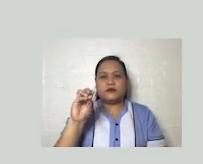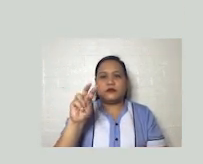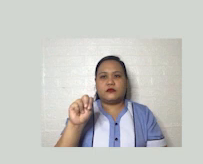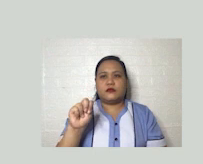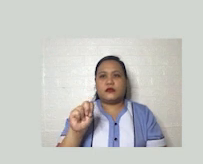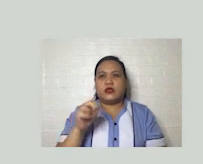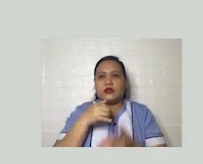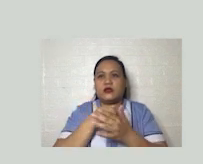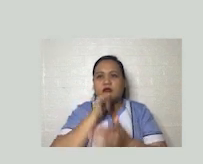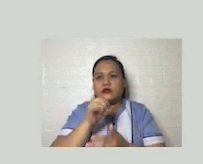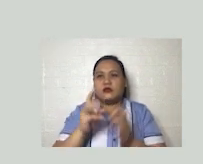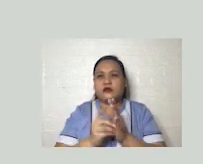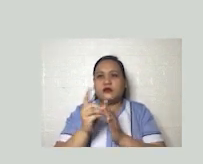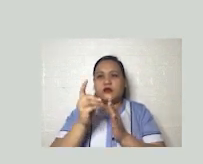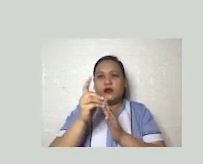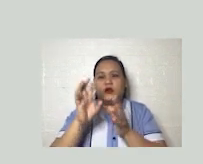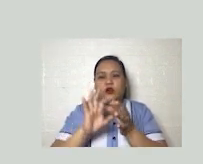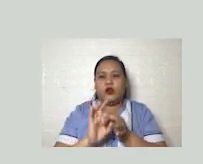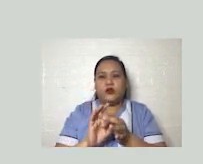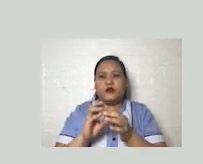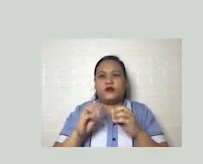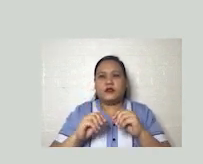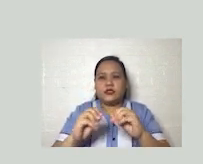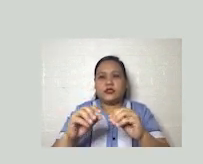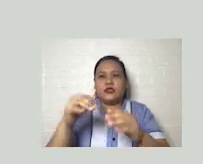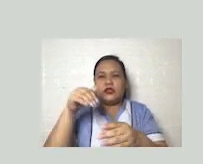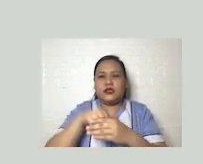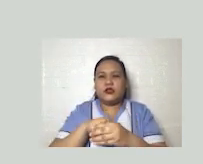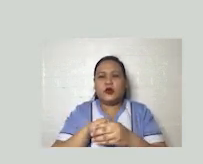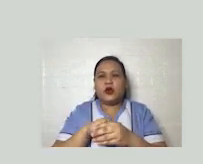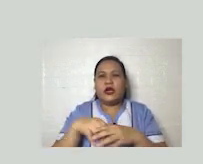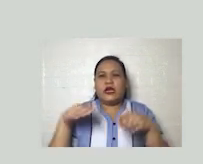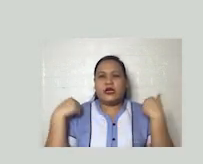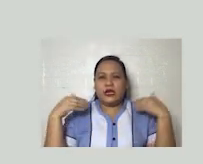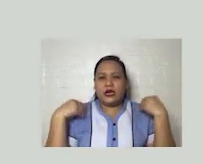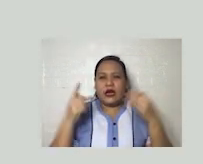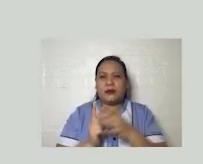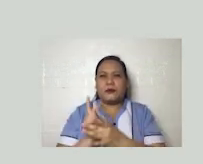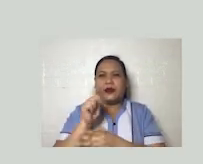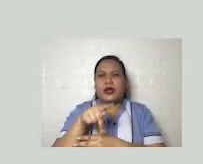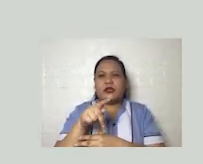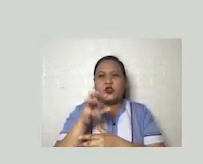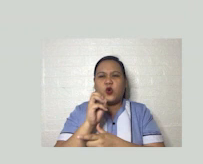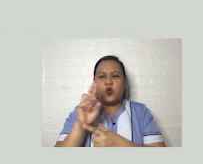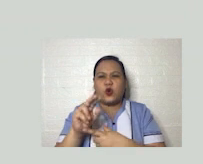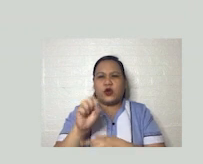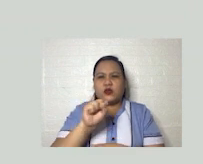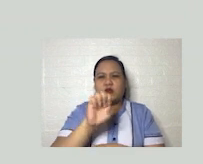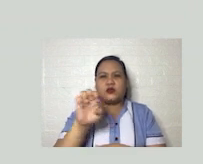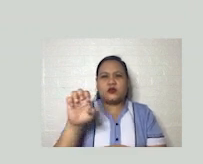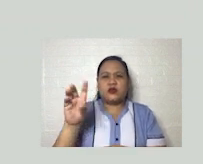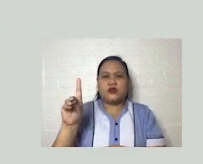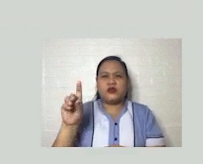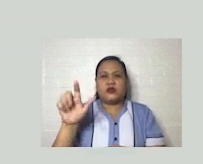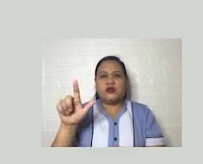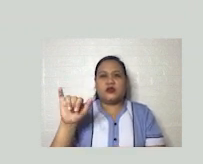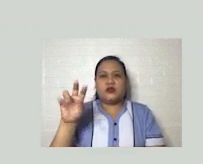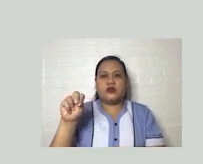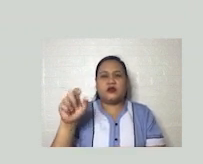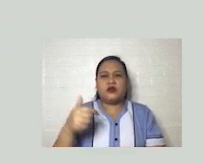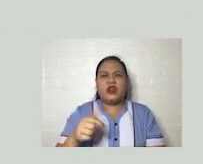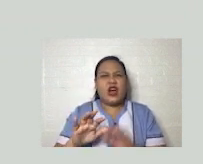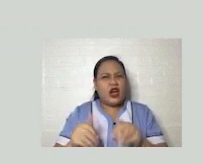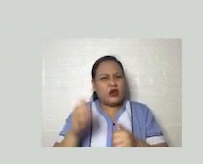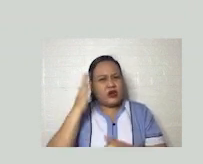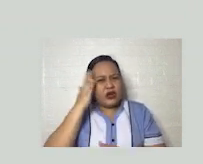germination. Germination is the development of the seed into a young plant or seedling. How can we know